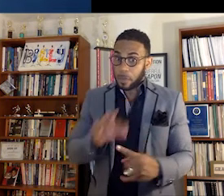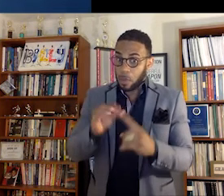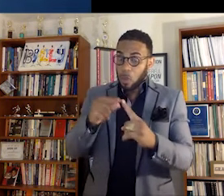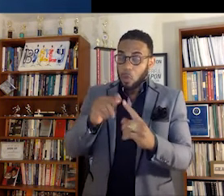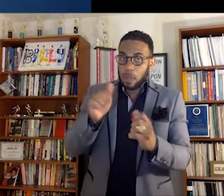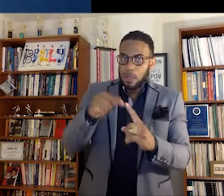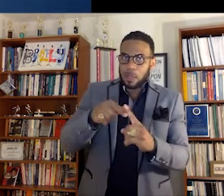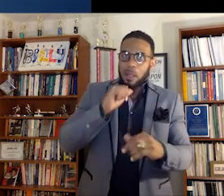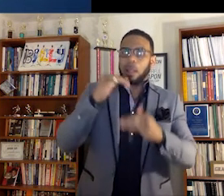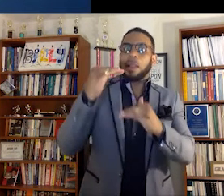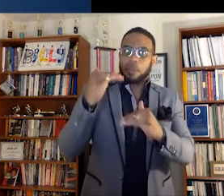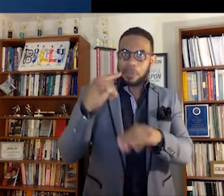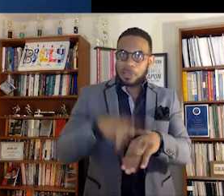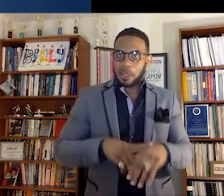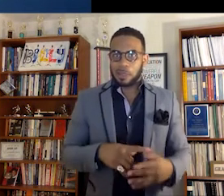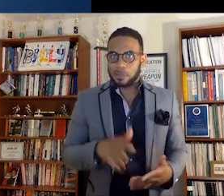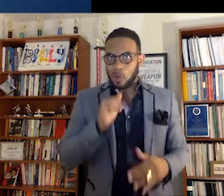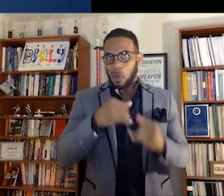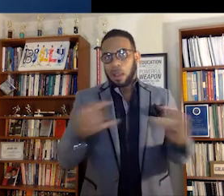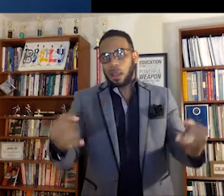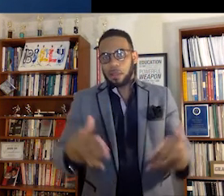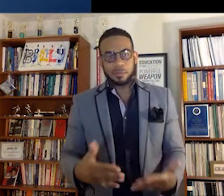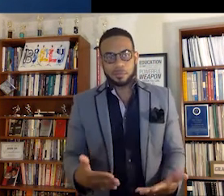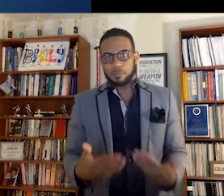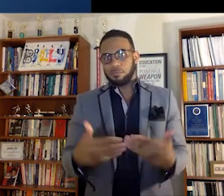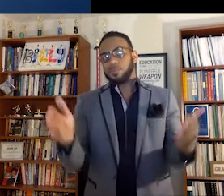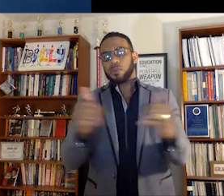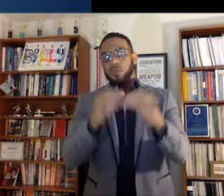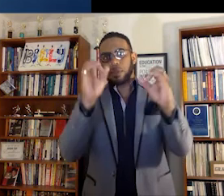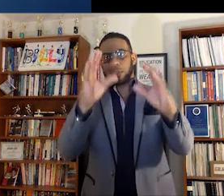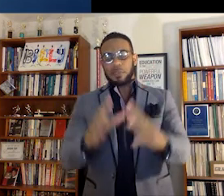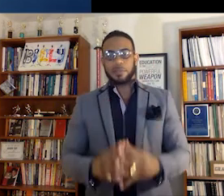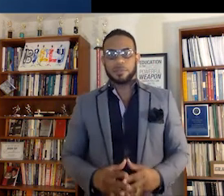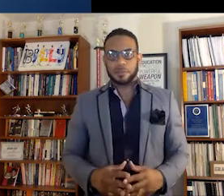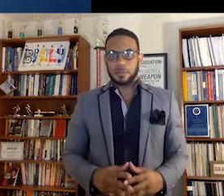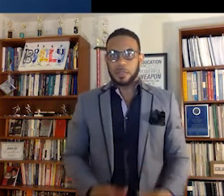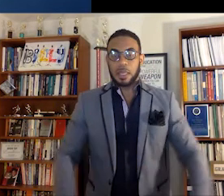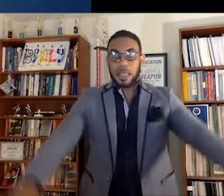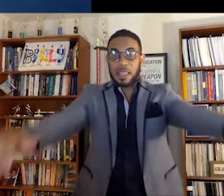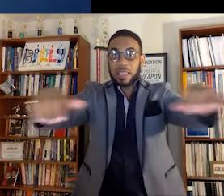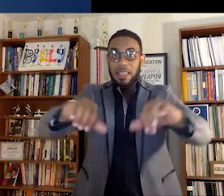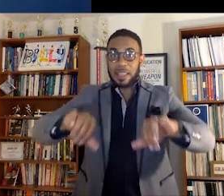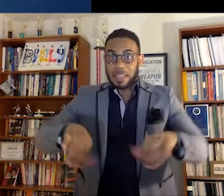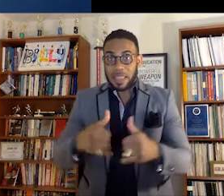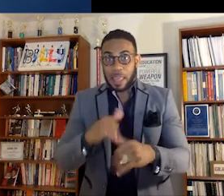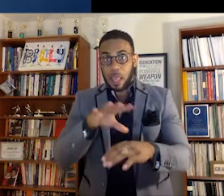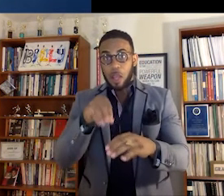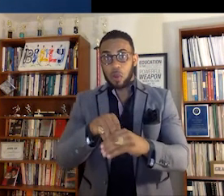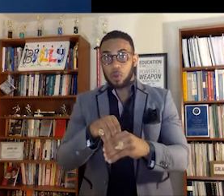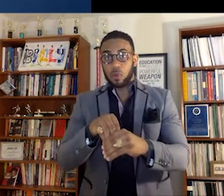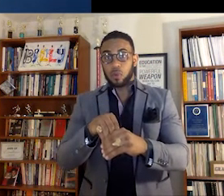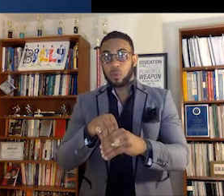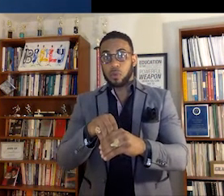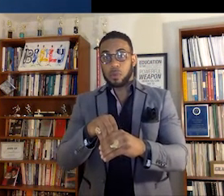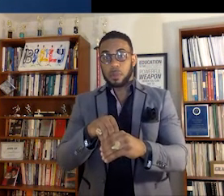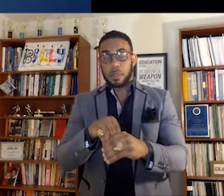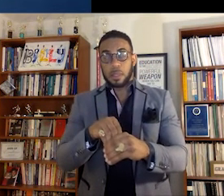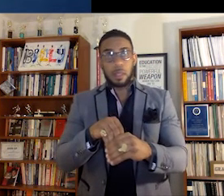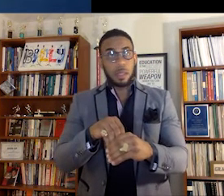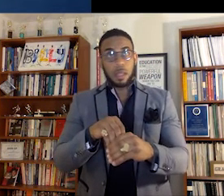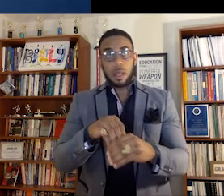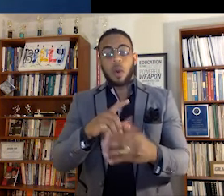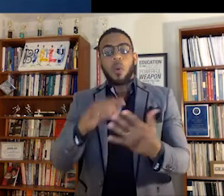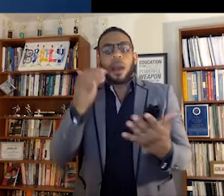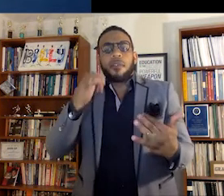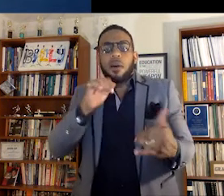because there's a limited time they're online with their teacher. The challenges include, though, what